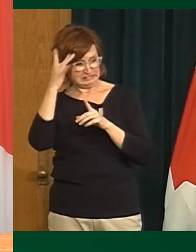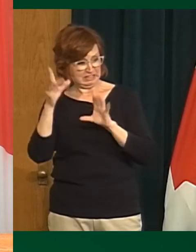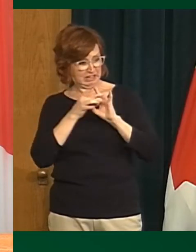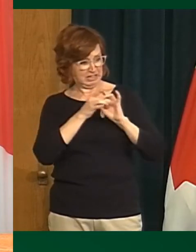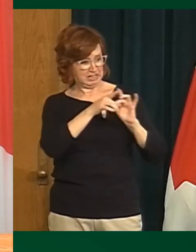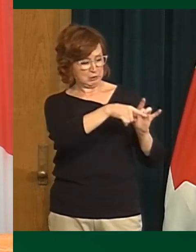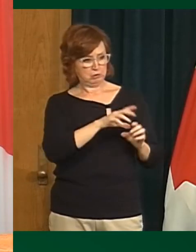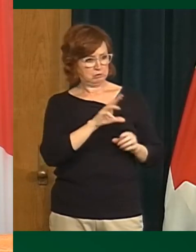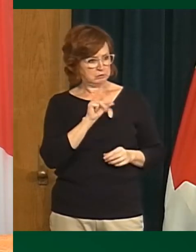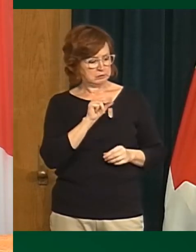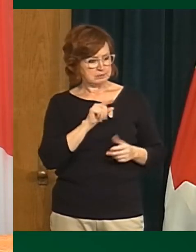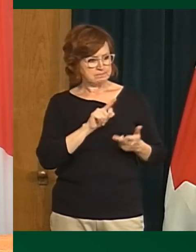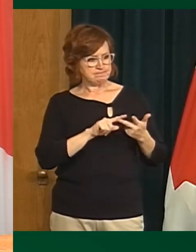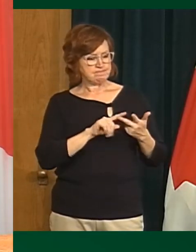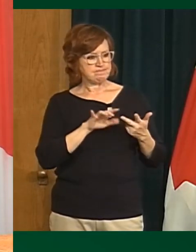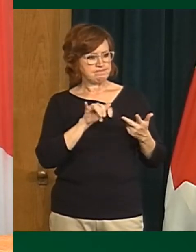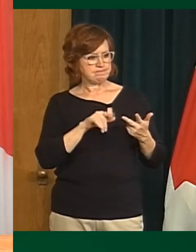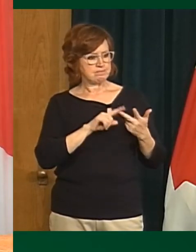Saskatchewan. So if we find no